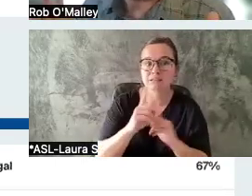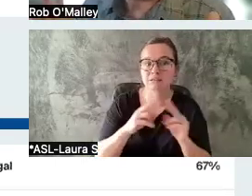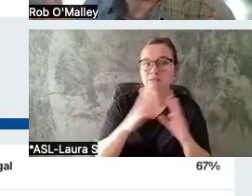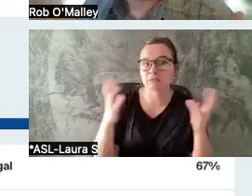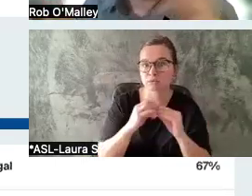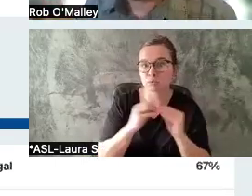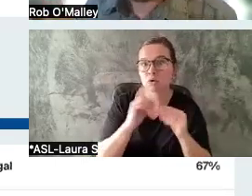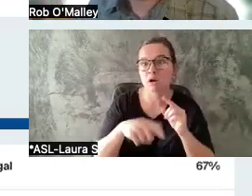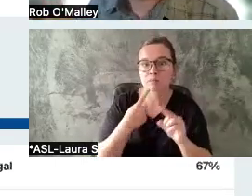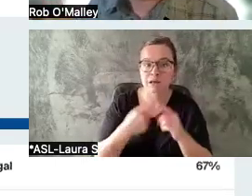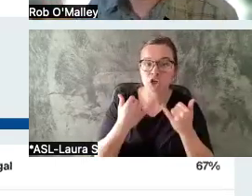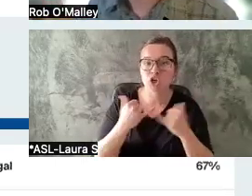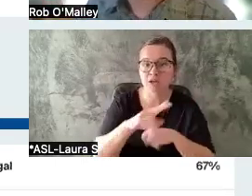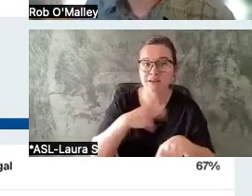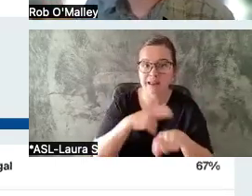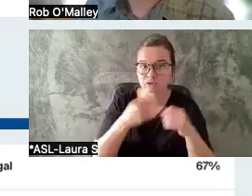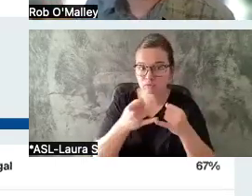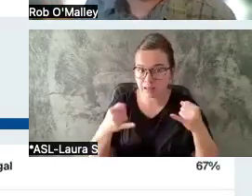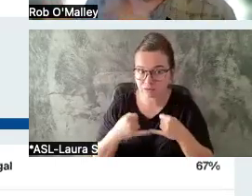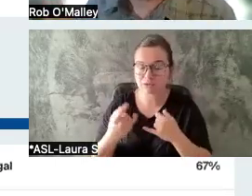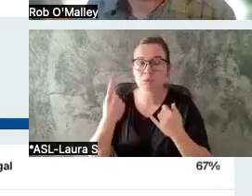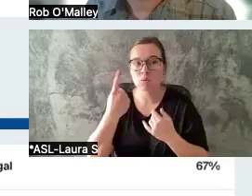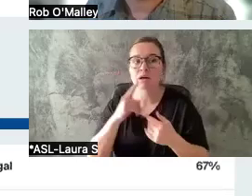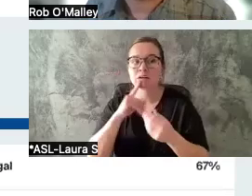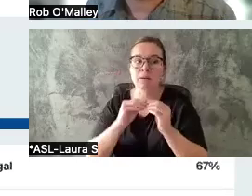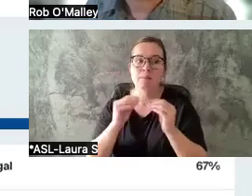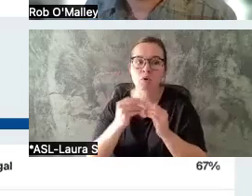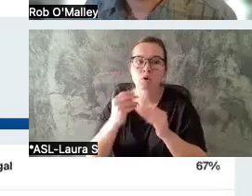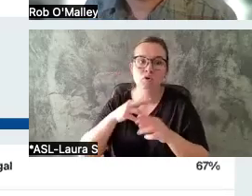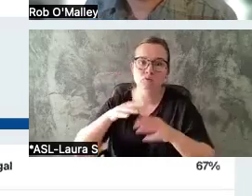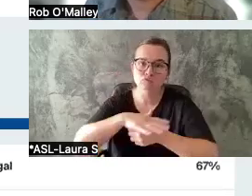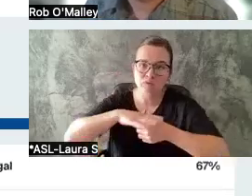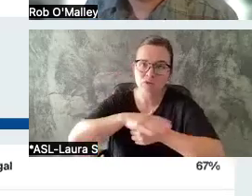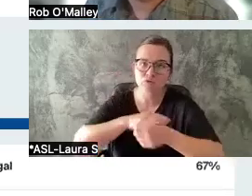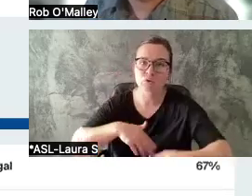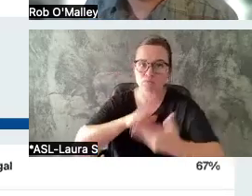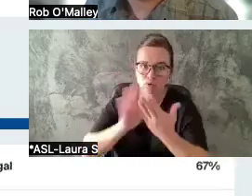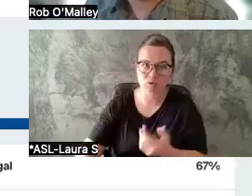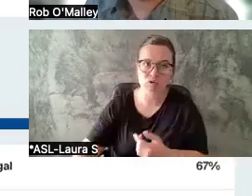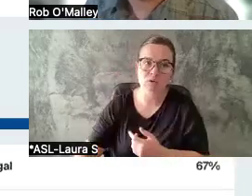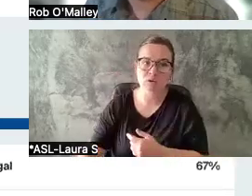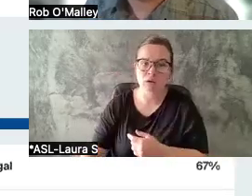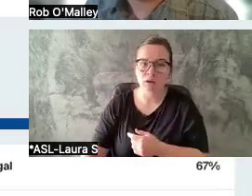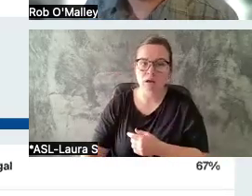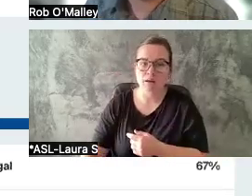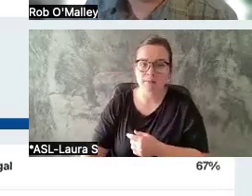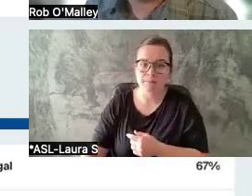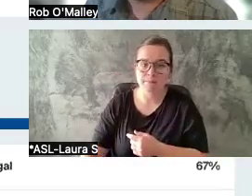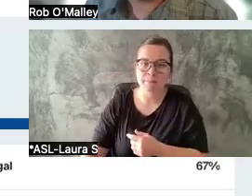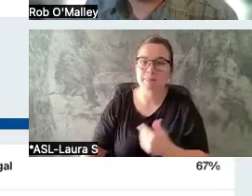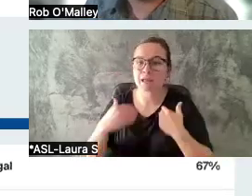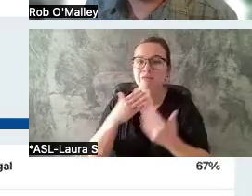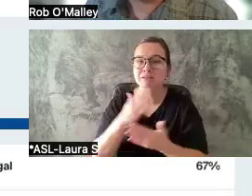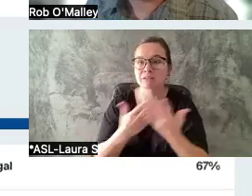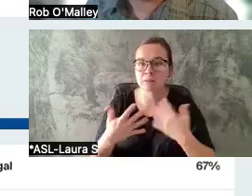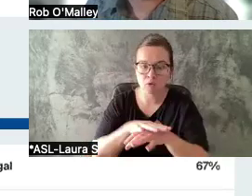about current national boundaries, and one is takes a much more regional approach. Um, there is some